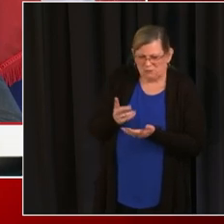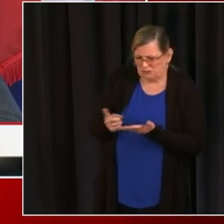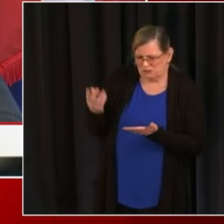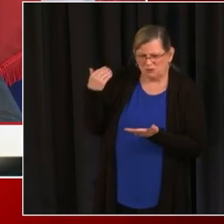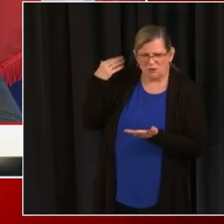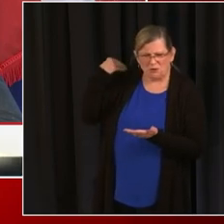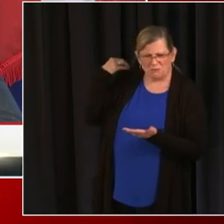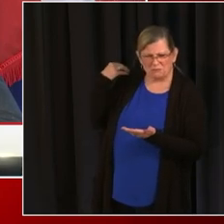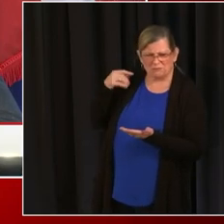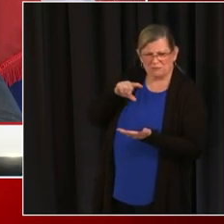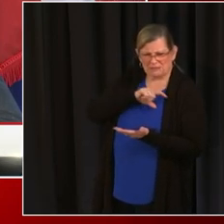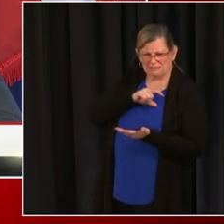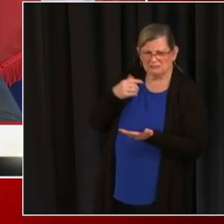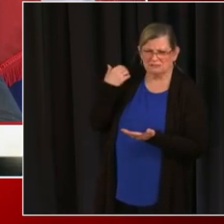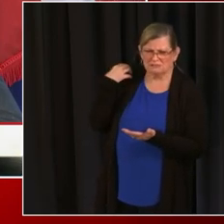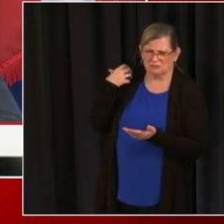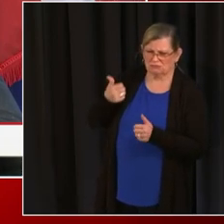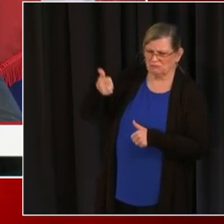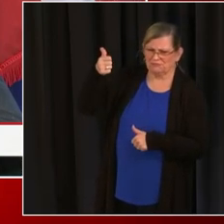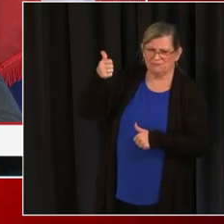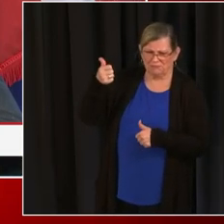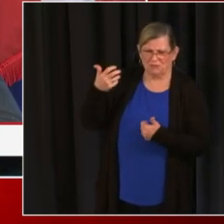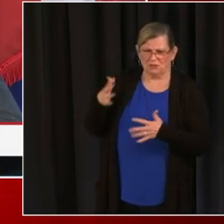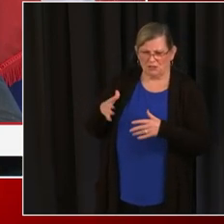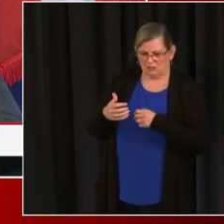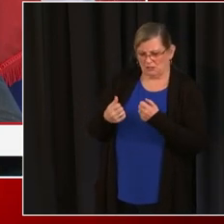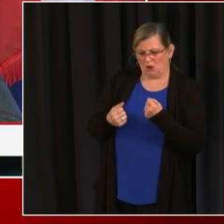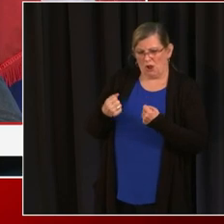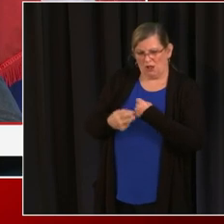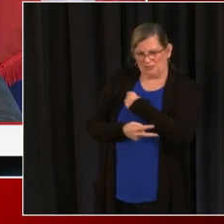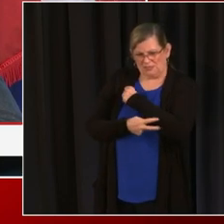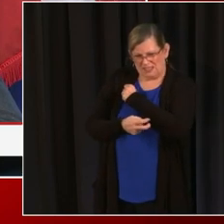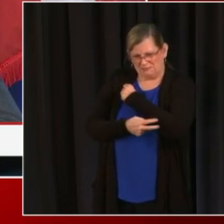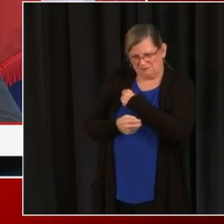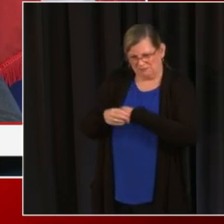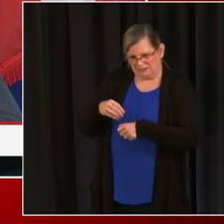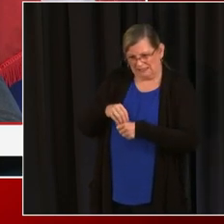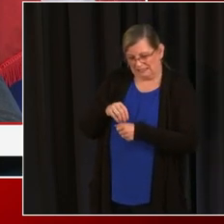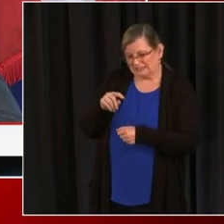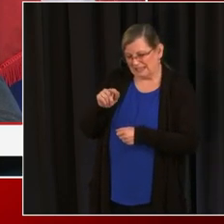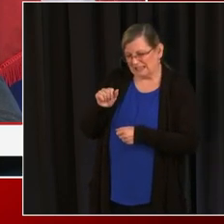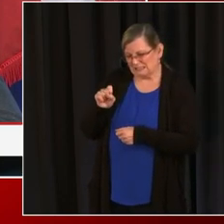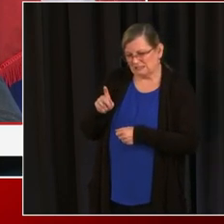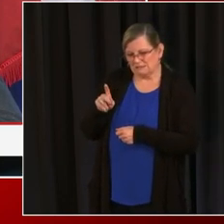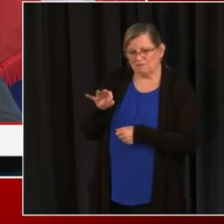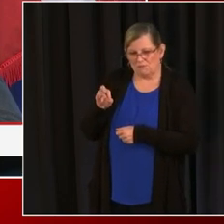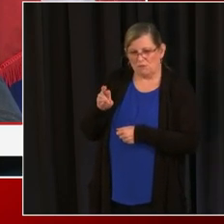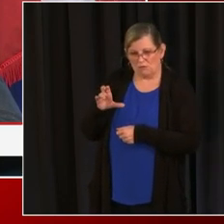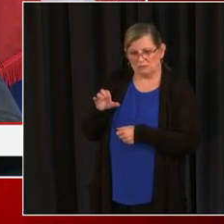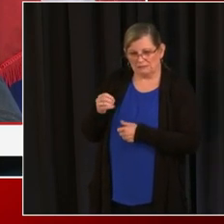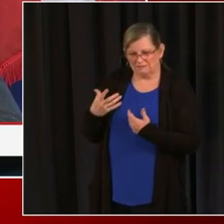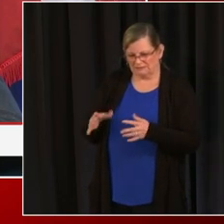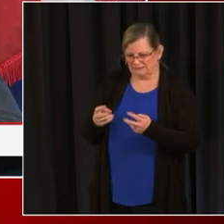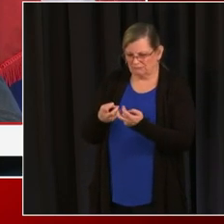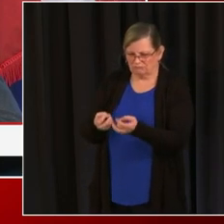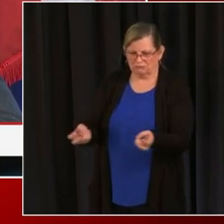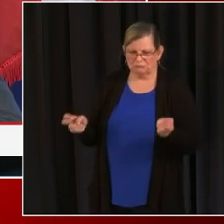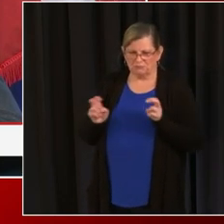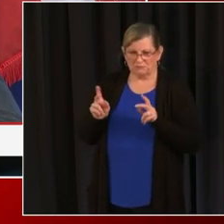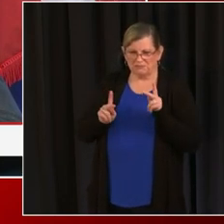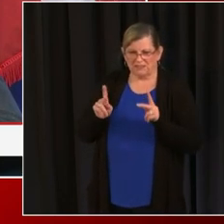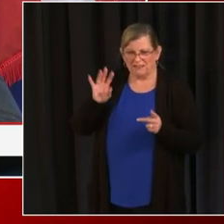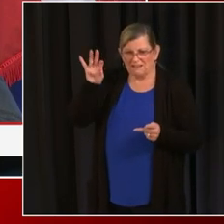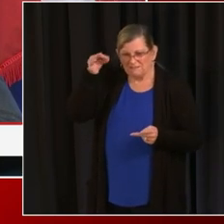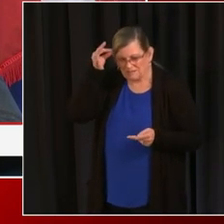you about the carjacking task force that he has pulled together. That includes from